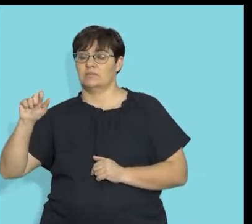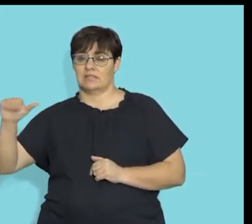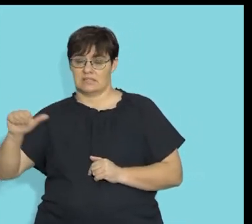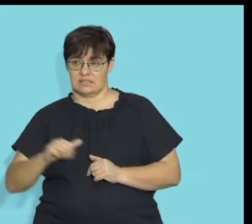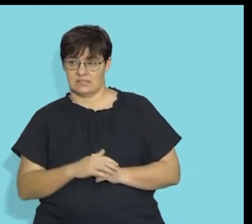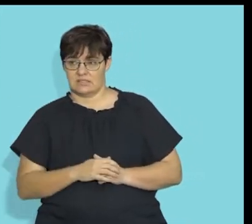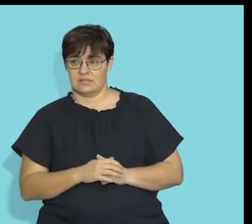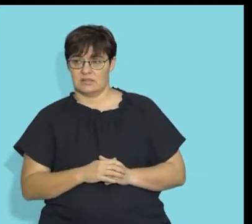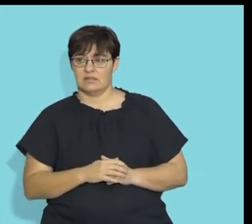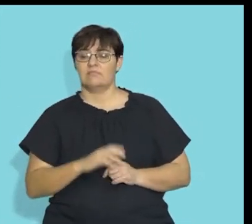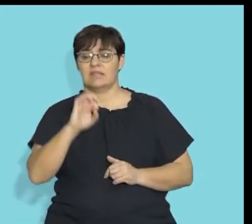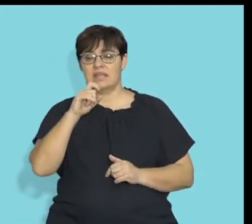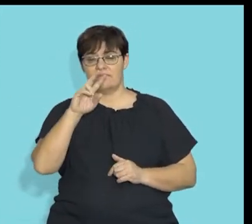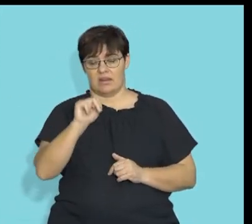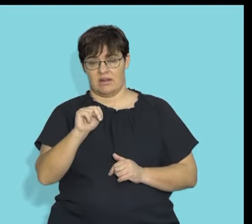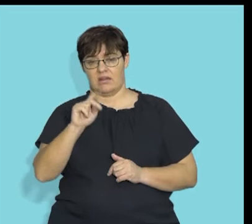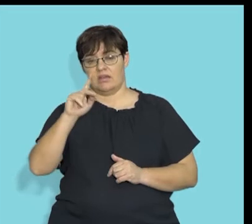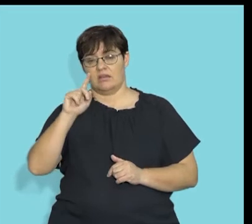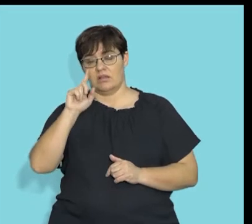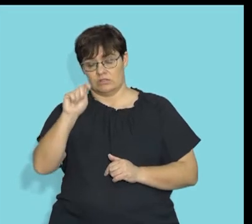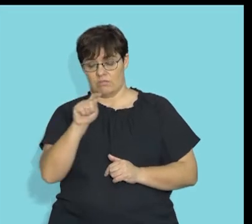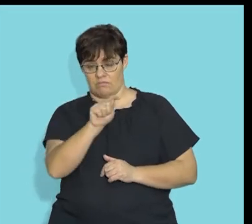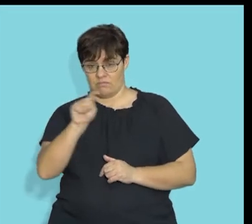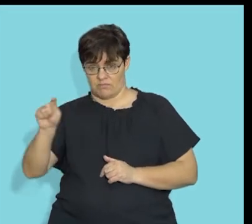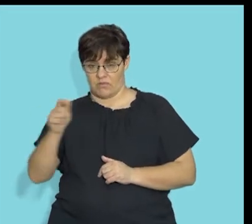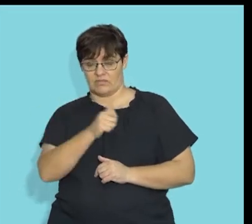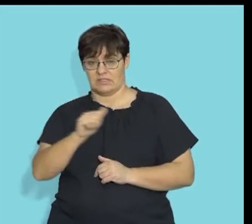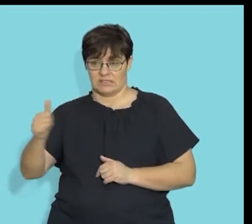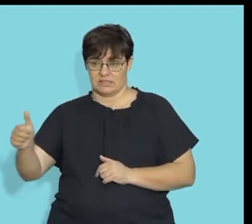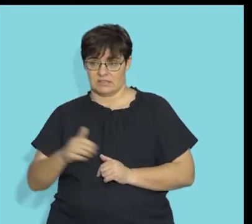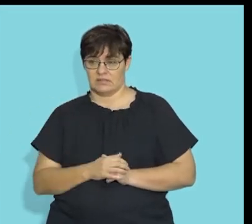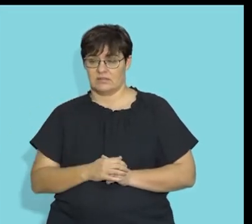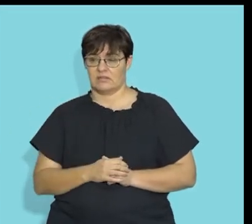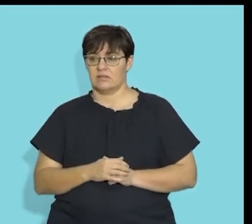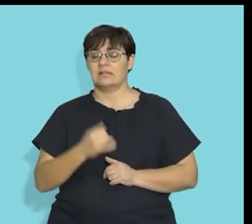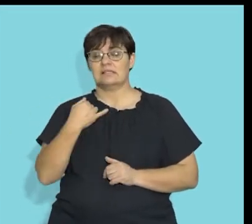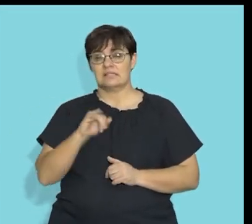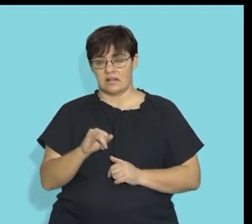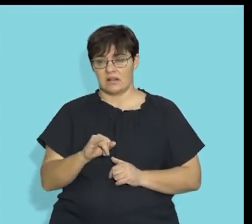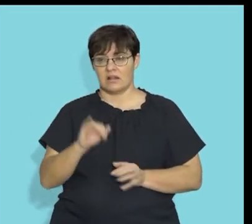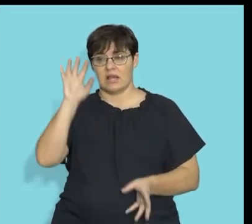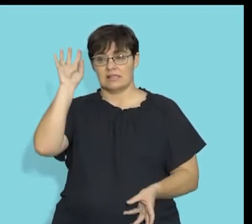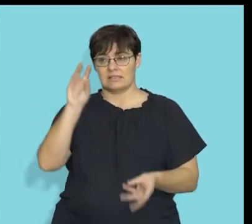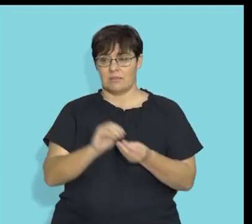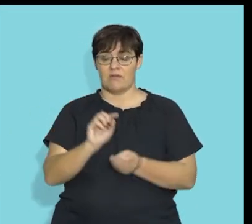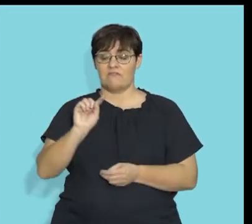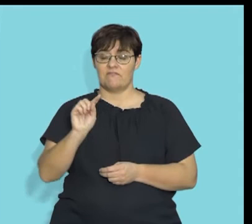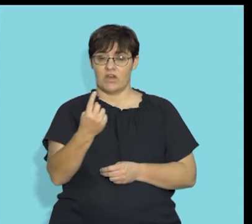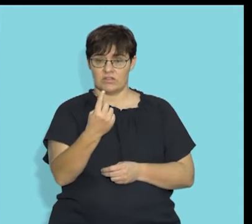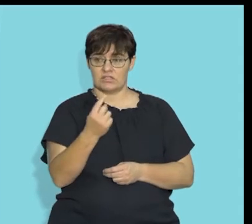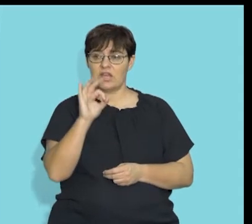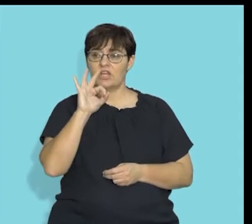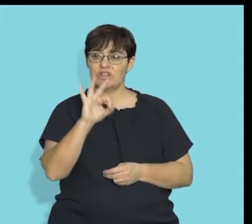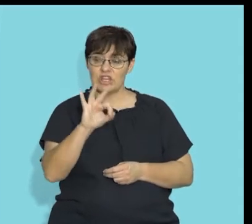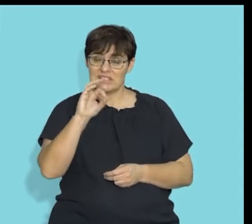and term 6. These are the even terms of the sequence. I still need to calculate the sum of the